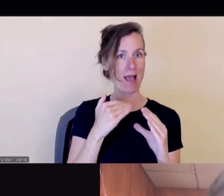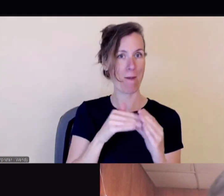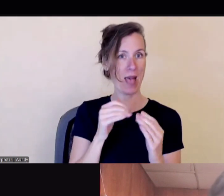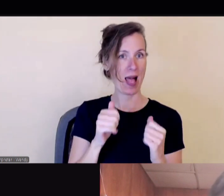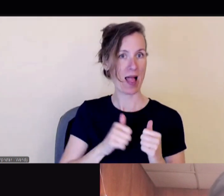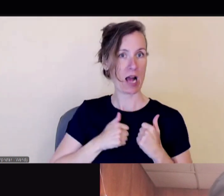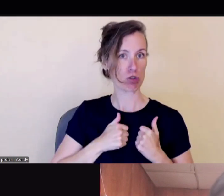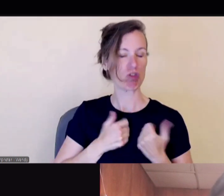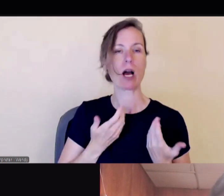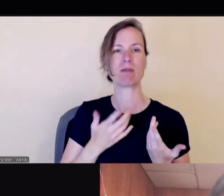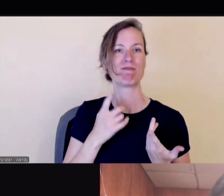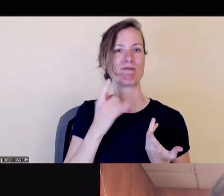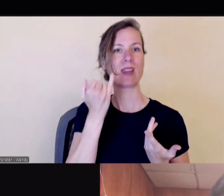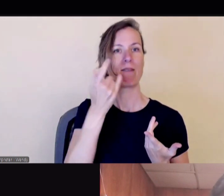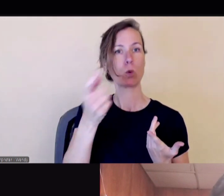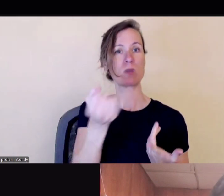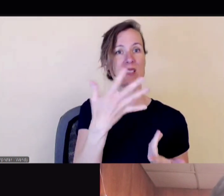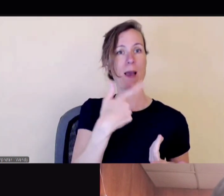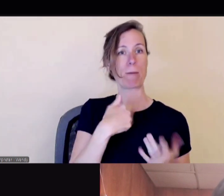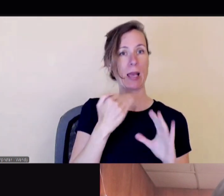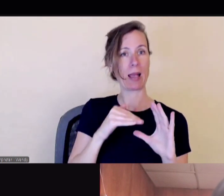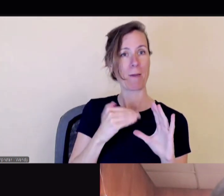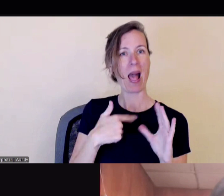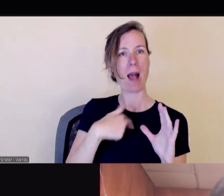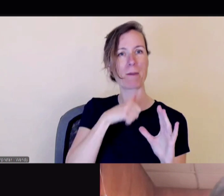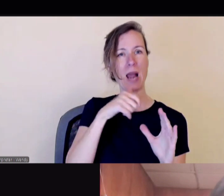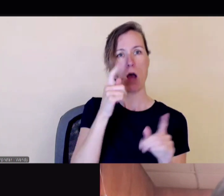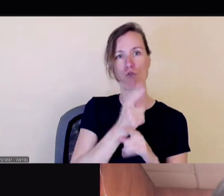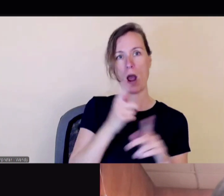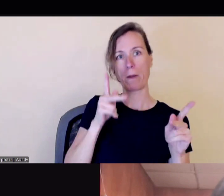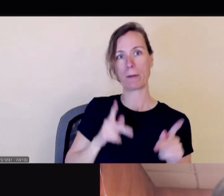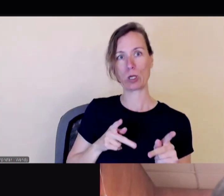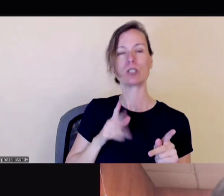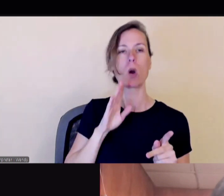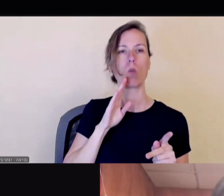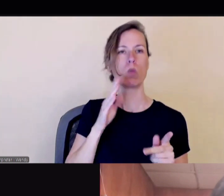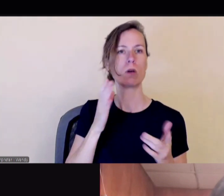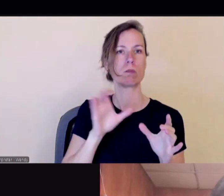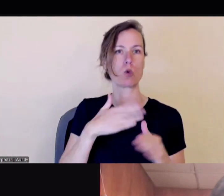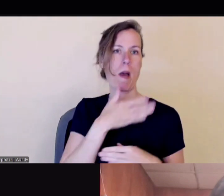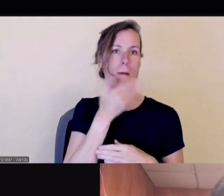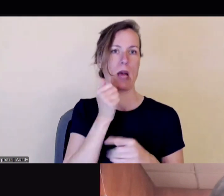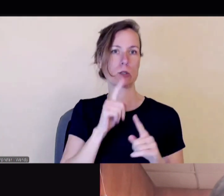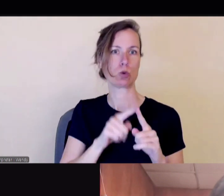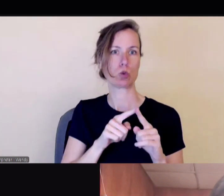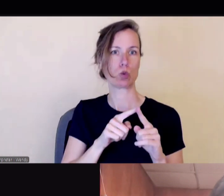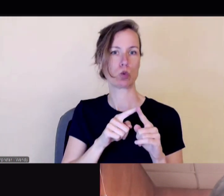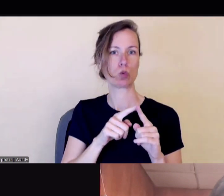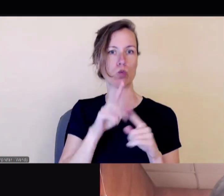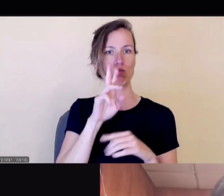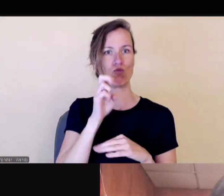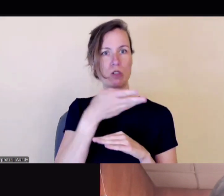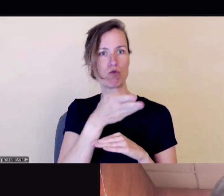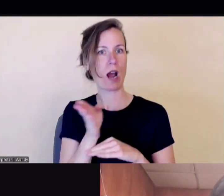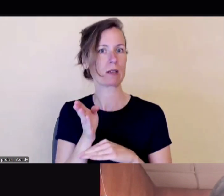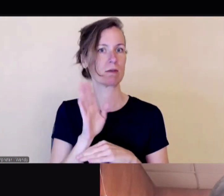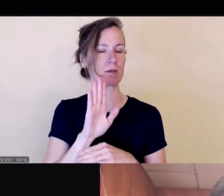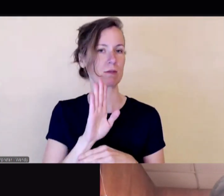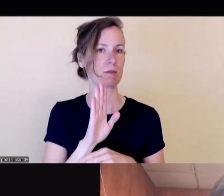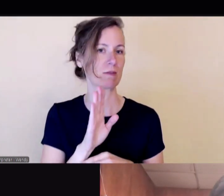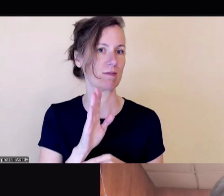I would really do my best to try to get you going in the right direction. What we do is,